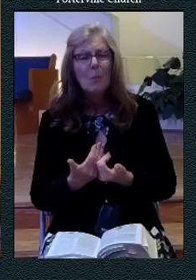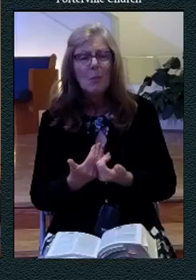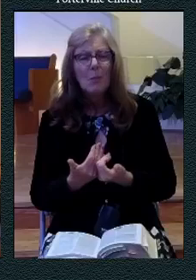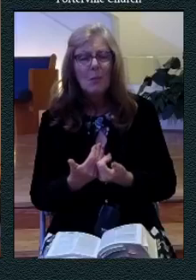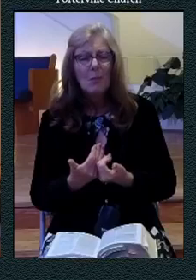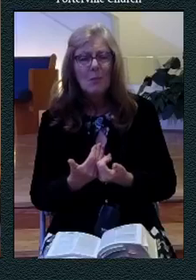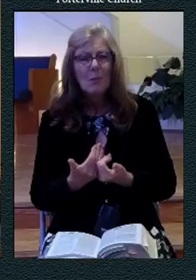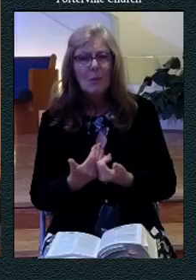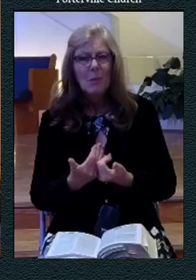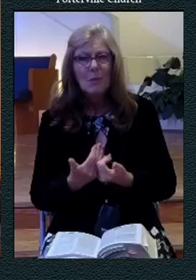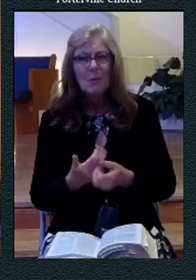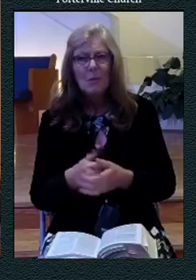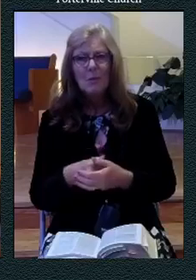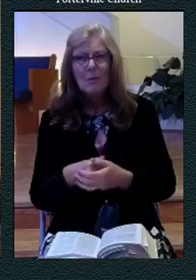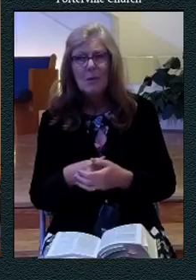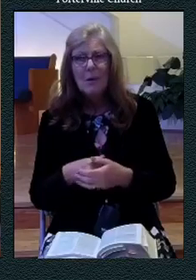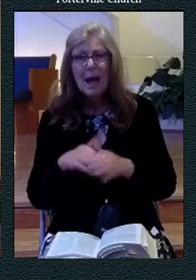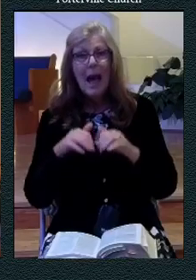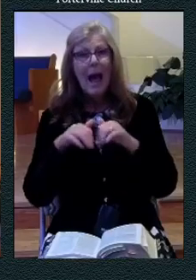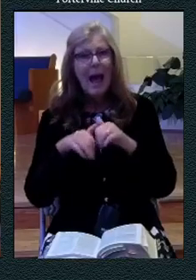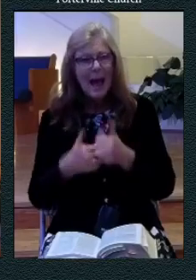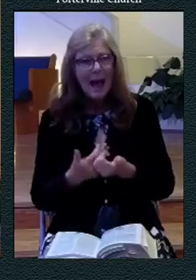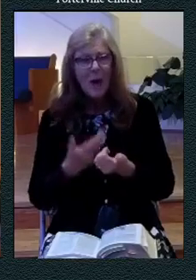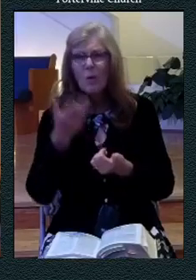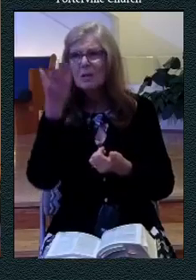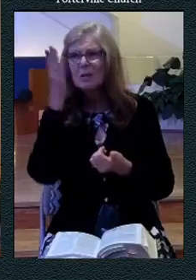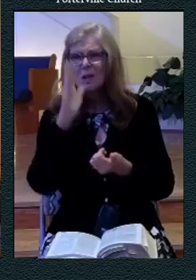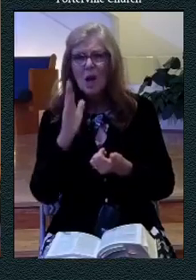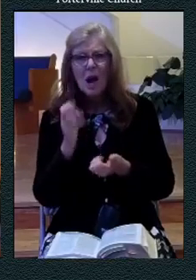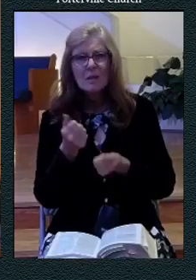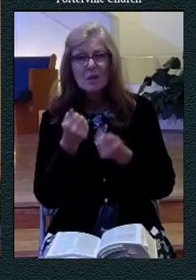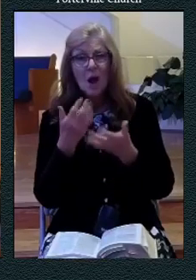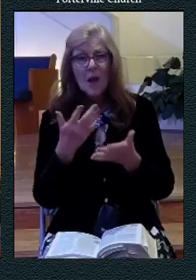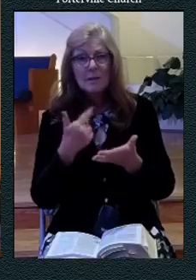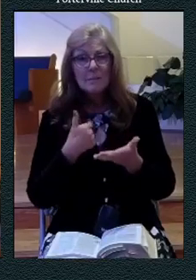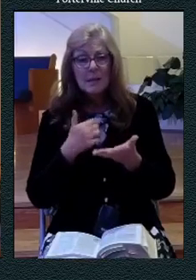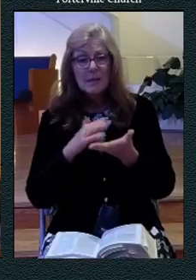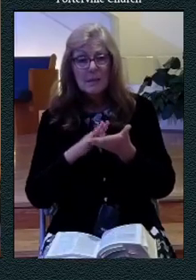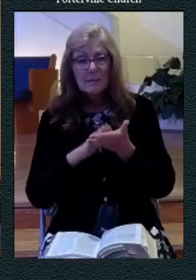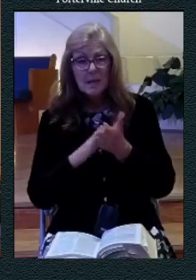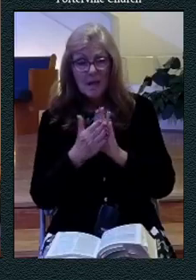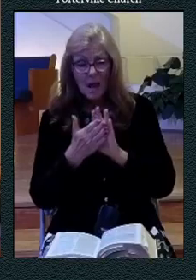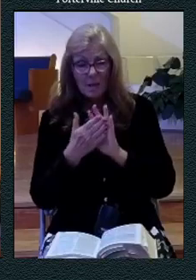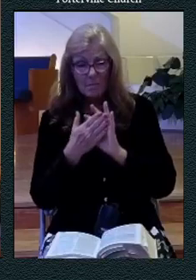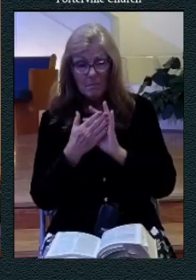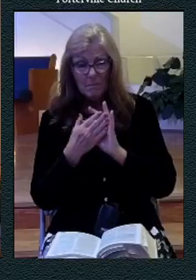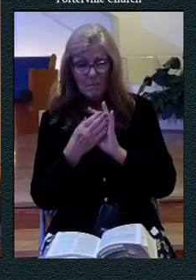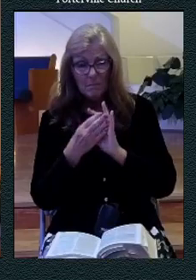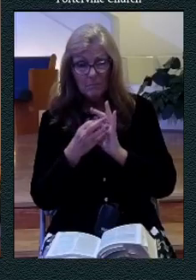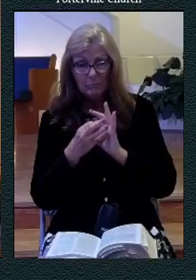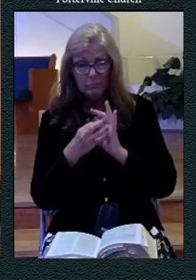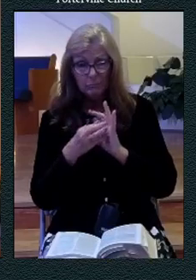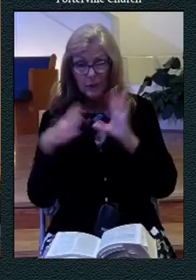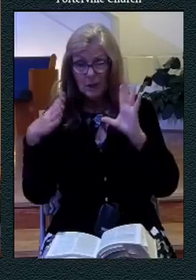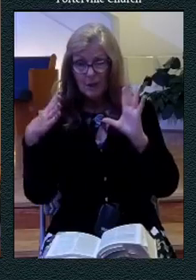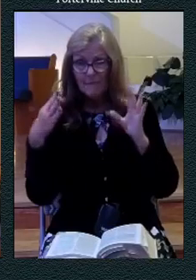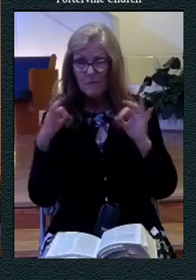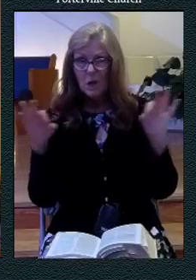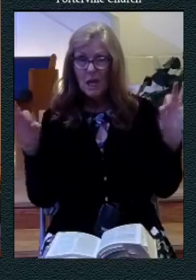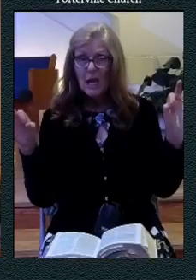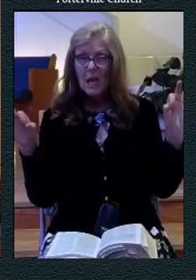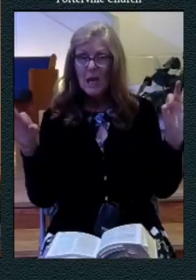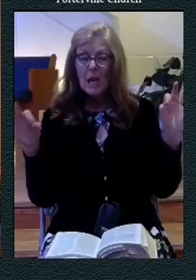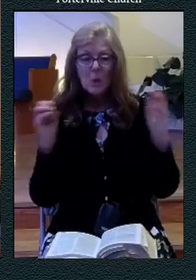How am I set free from the burden of shame and guilt? How can I possibly